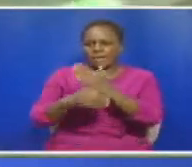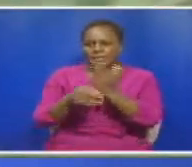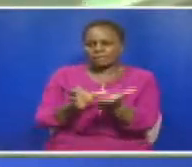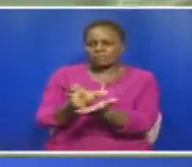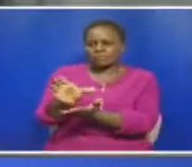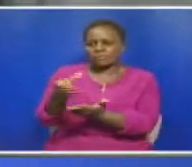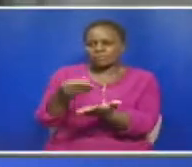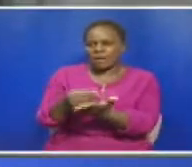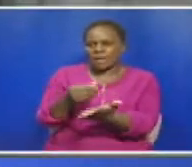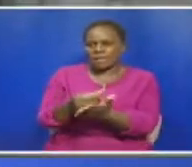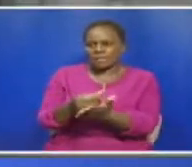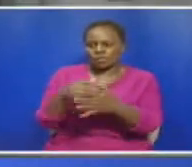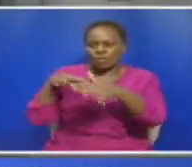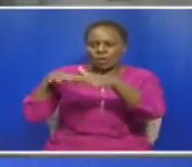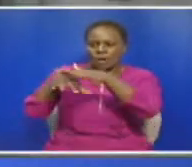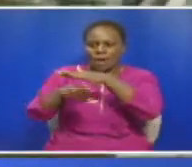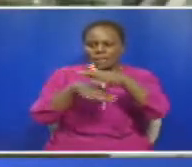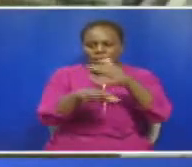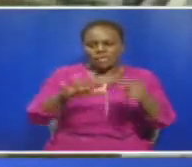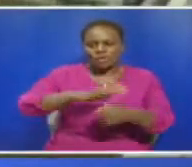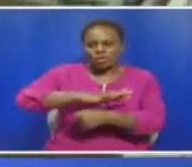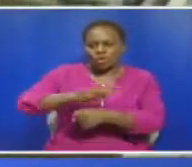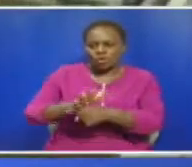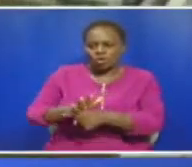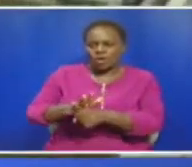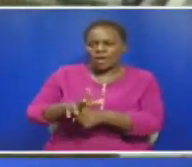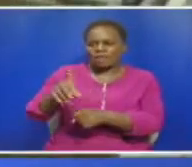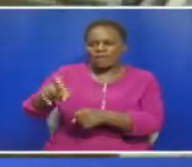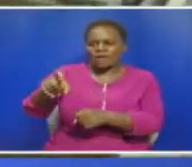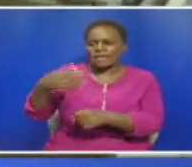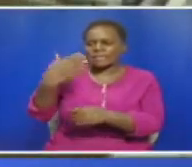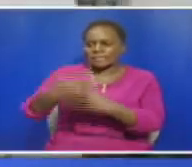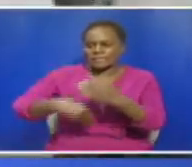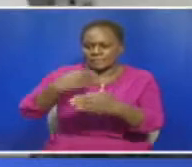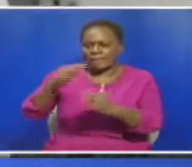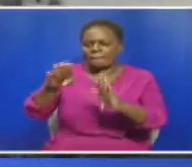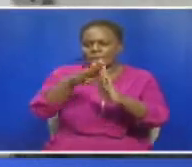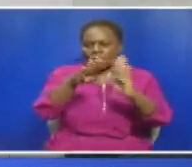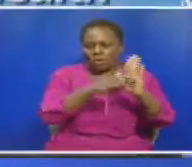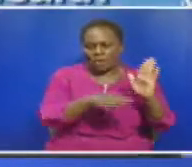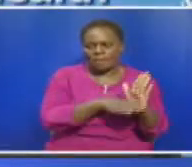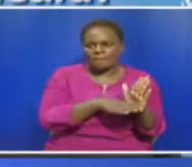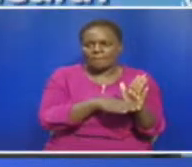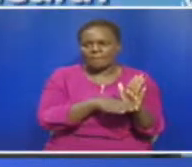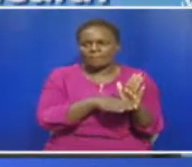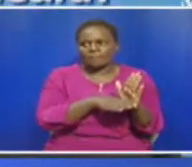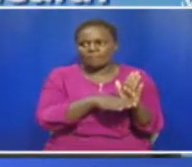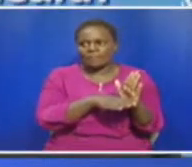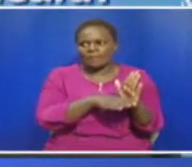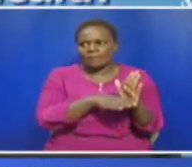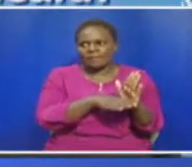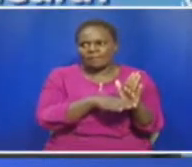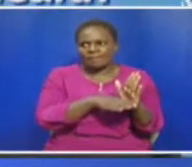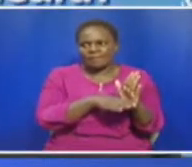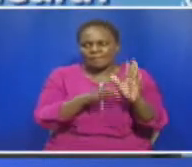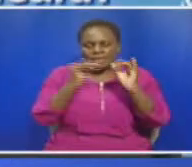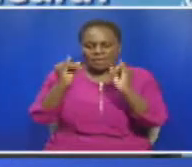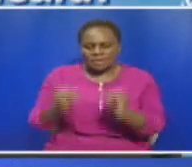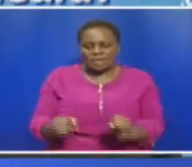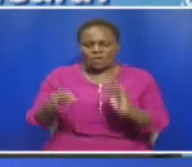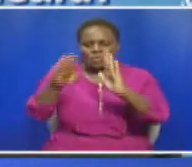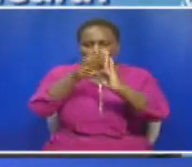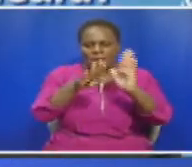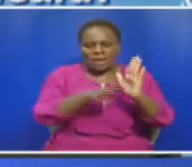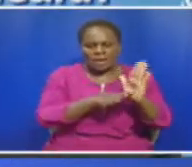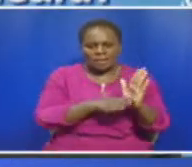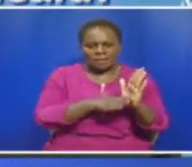funding towards the Access to COVID-19 Tools Accelerator Program Act. We're releasing the new plan and budget